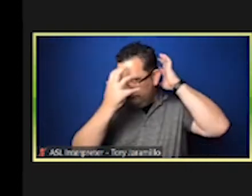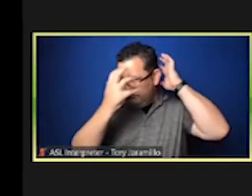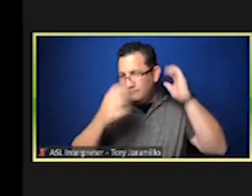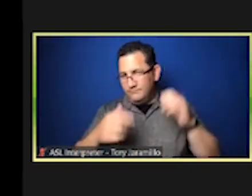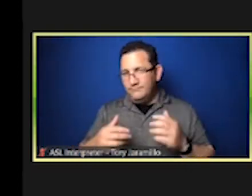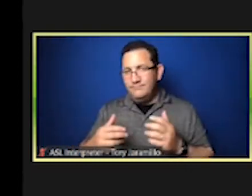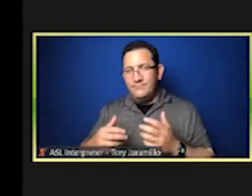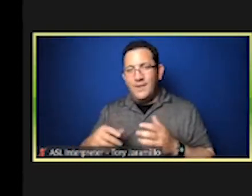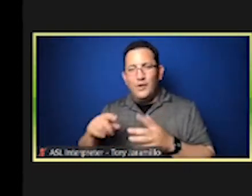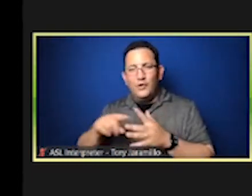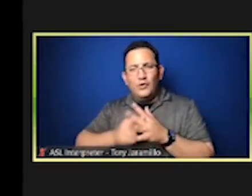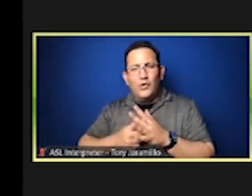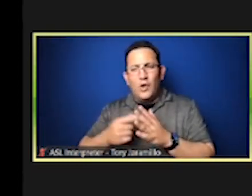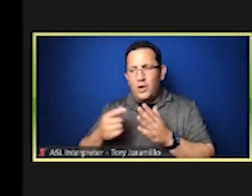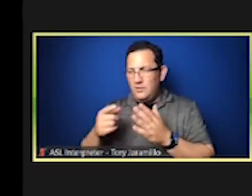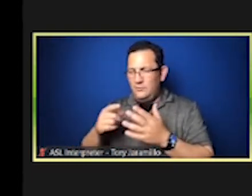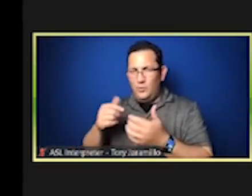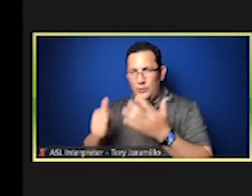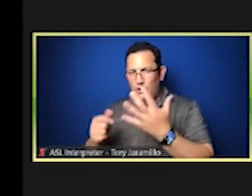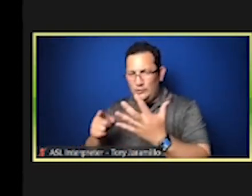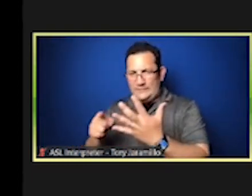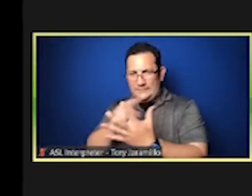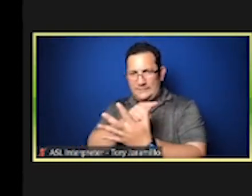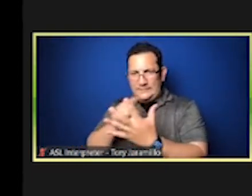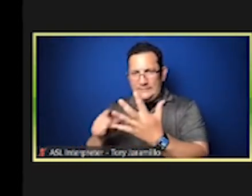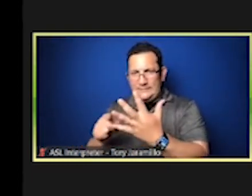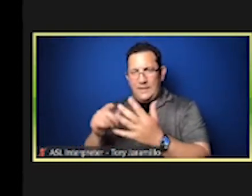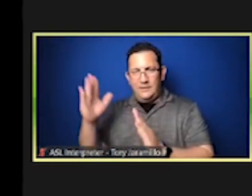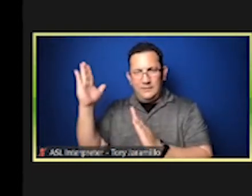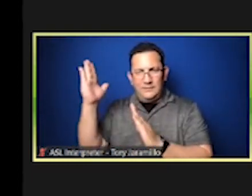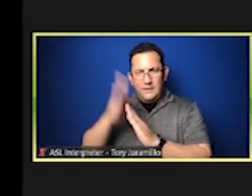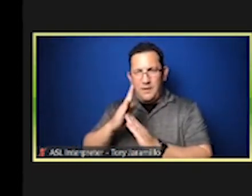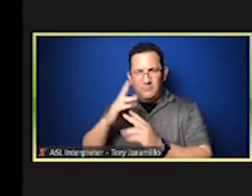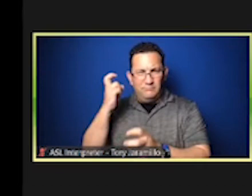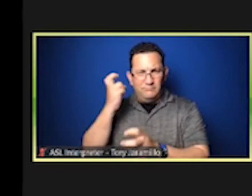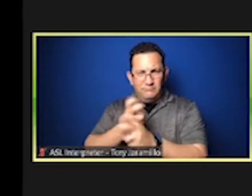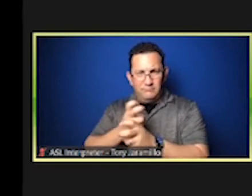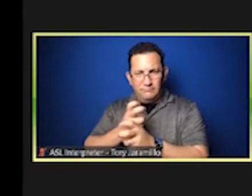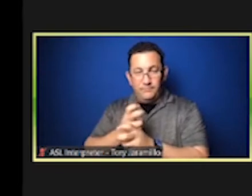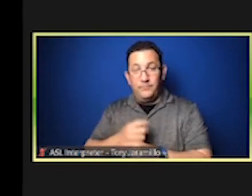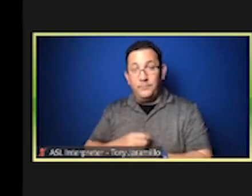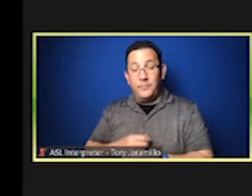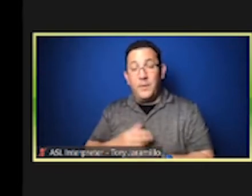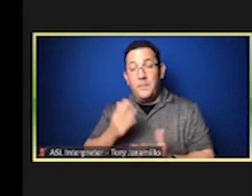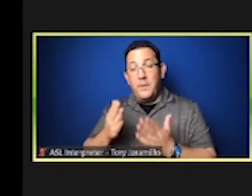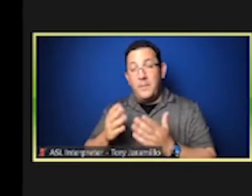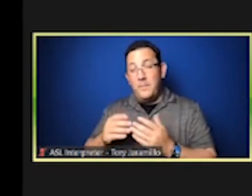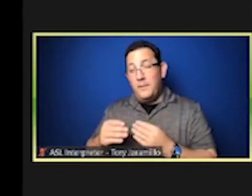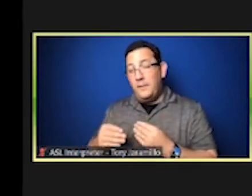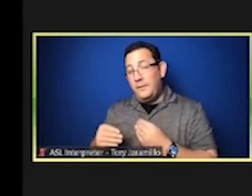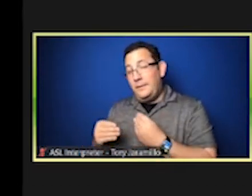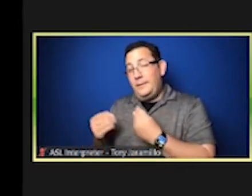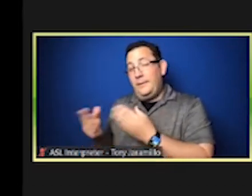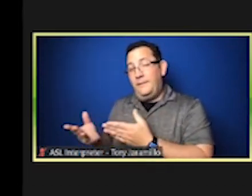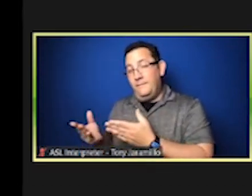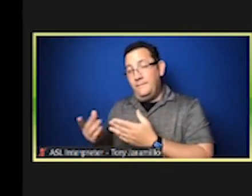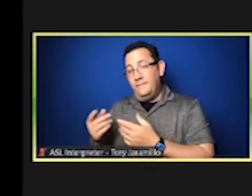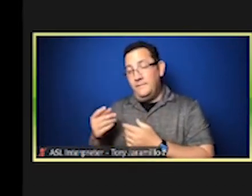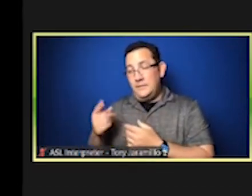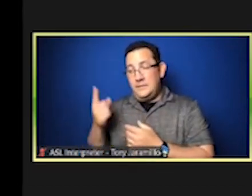difficult. One tip would be to provide a non-monetary reward to help motivate them to start with